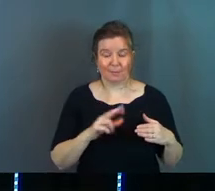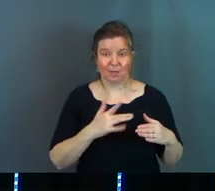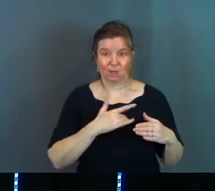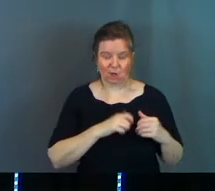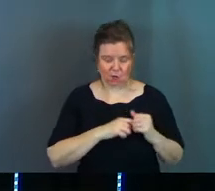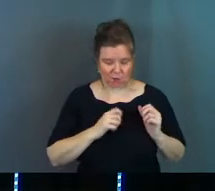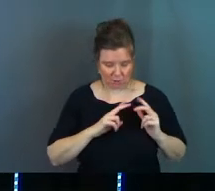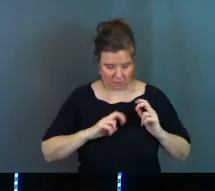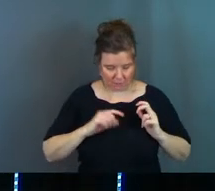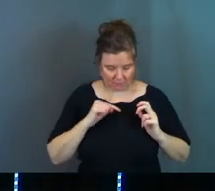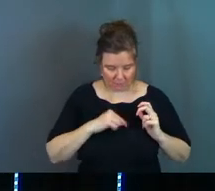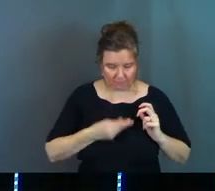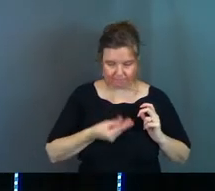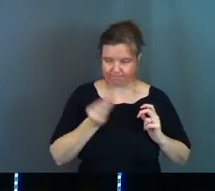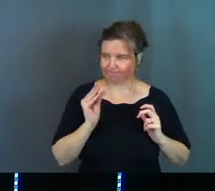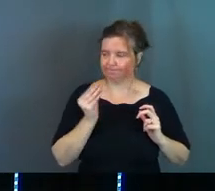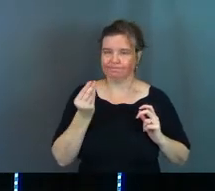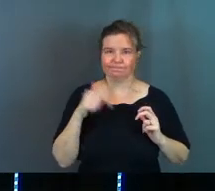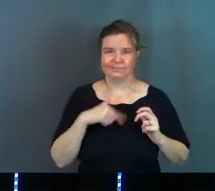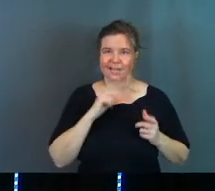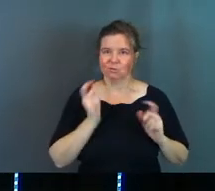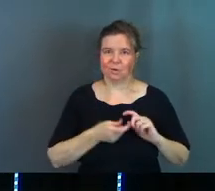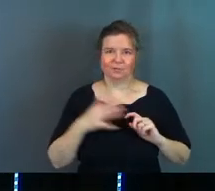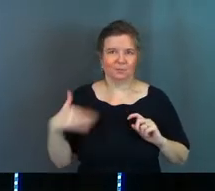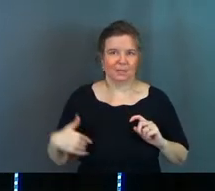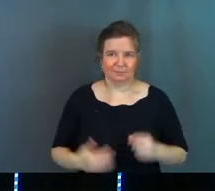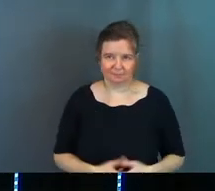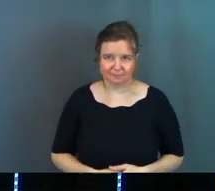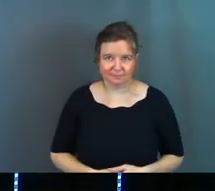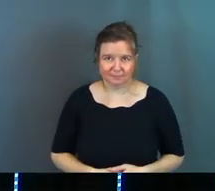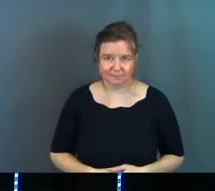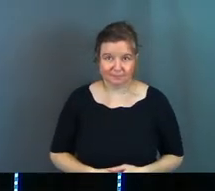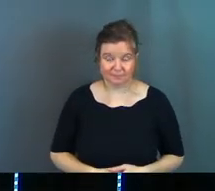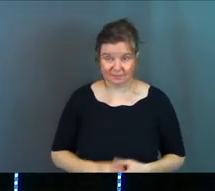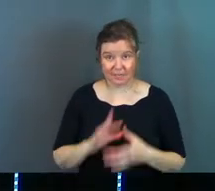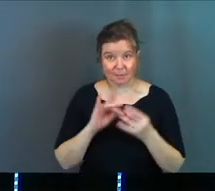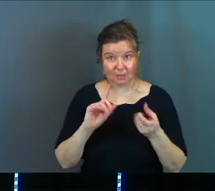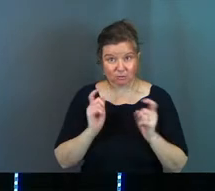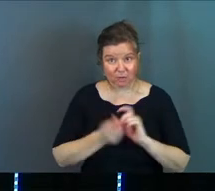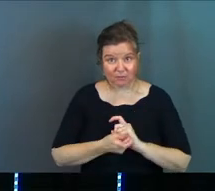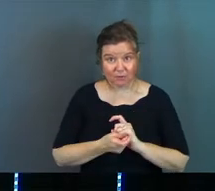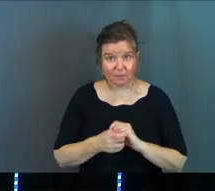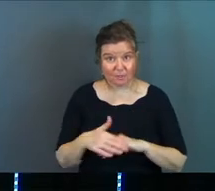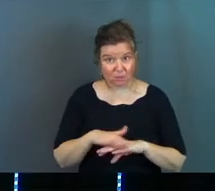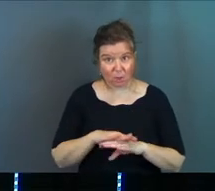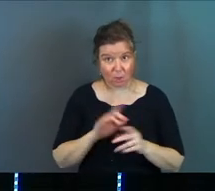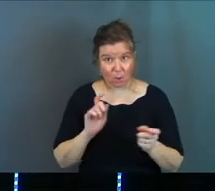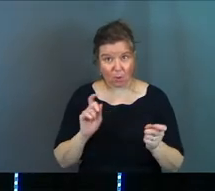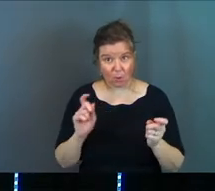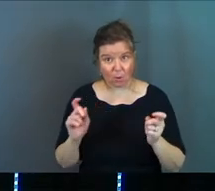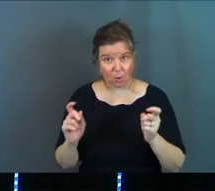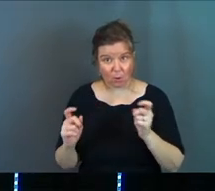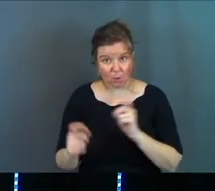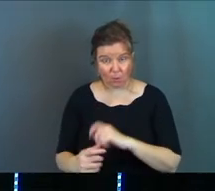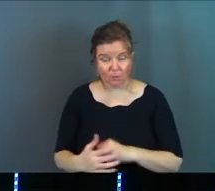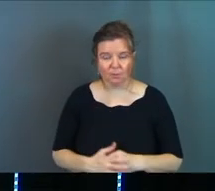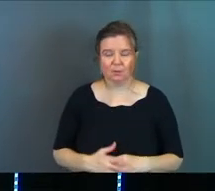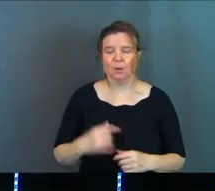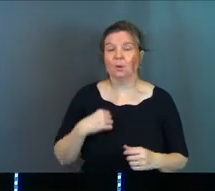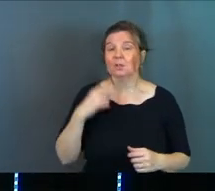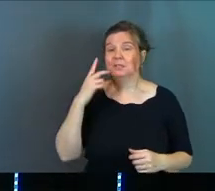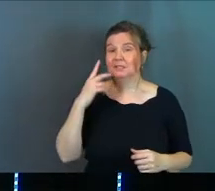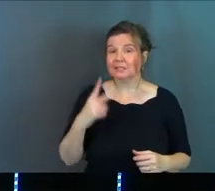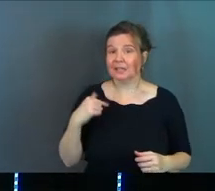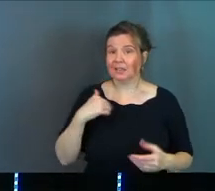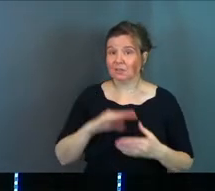Peter's heart, where he is not transformed yet. Did I mention transformation is slow? And what you're